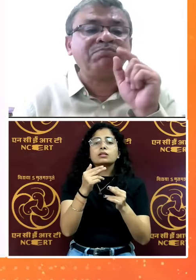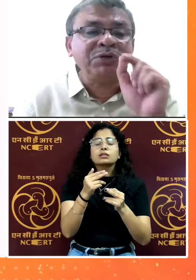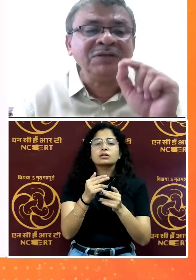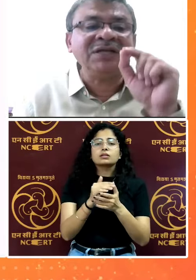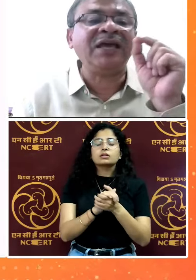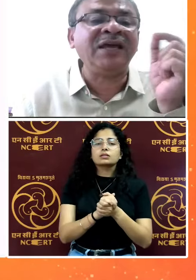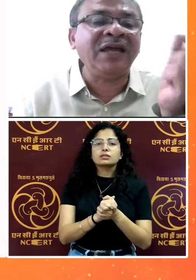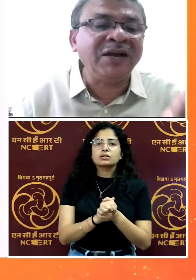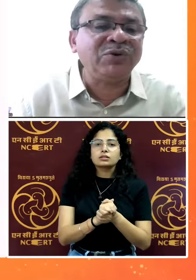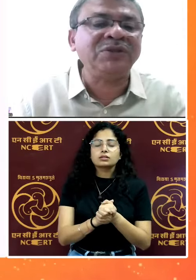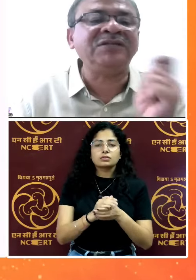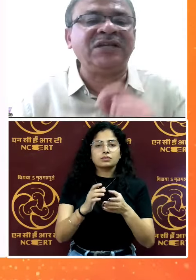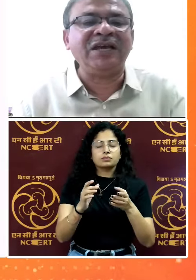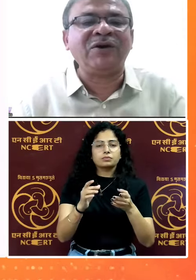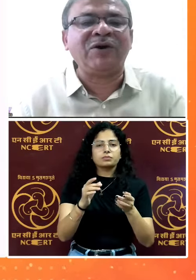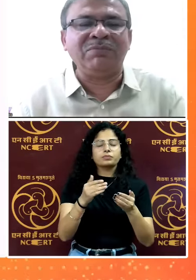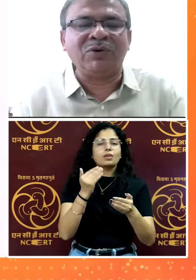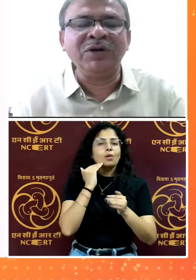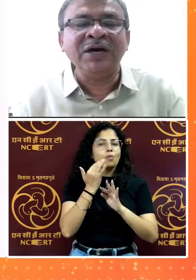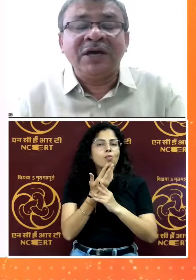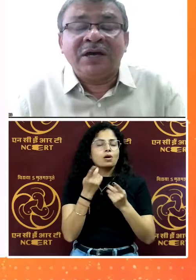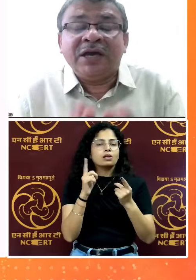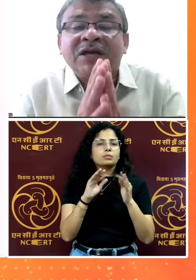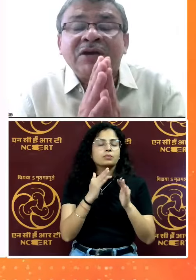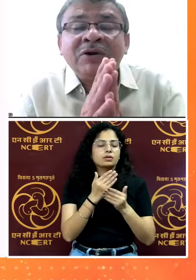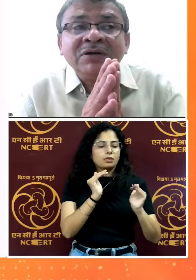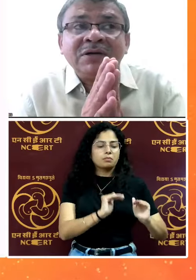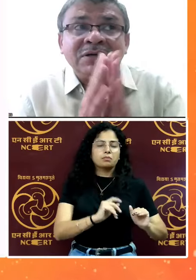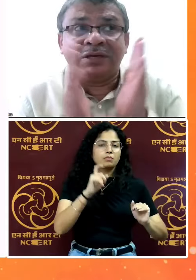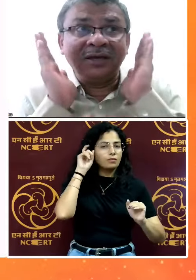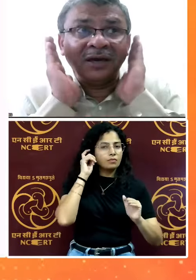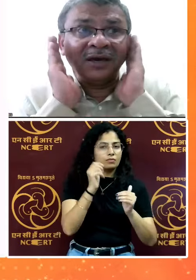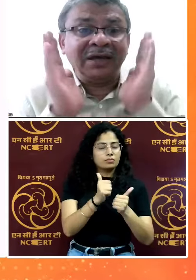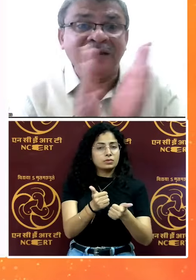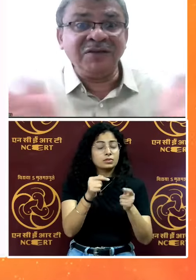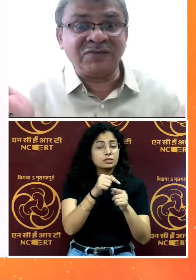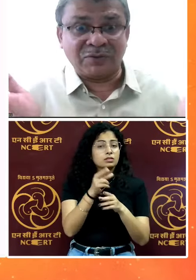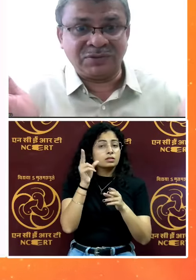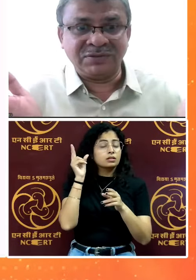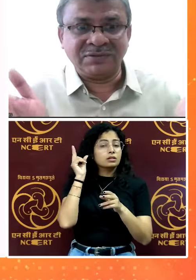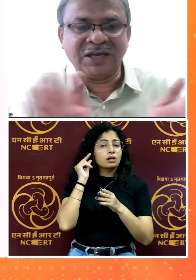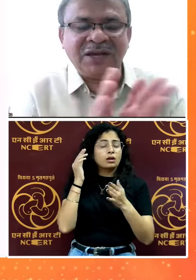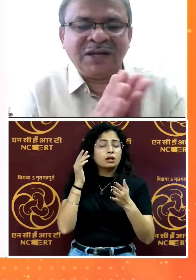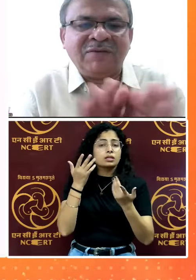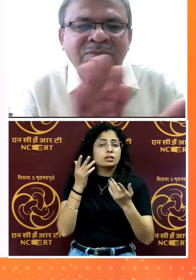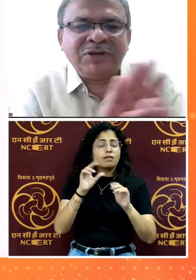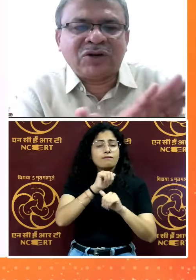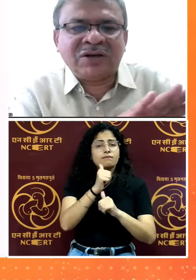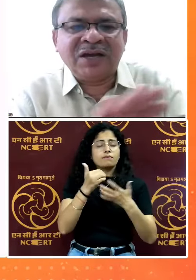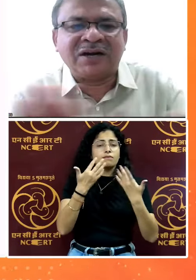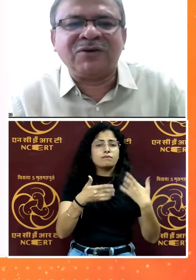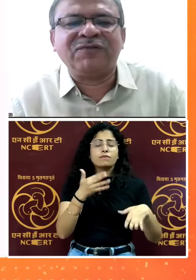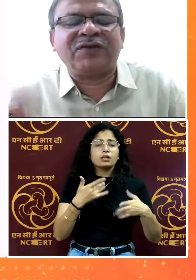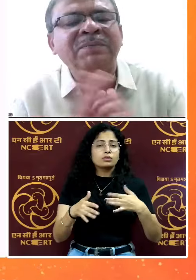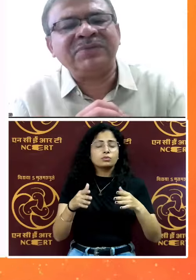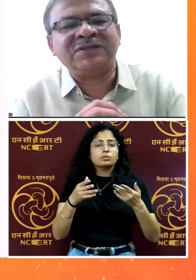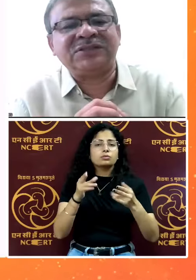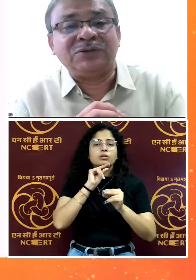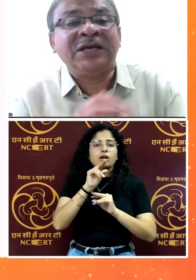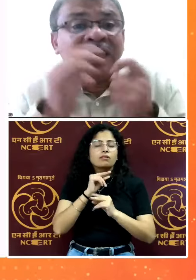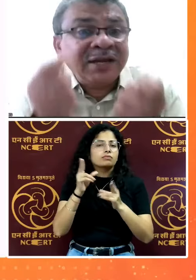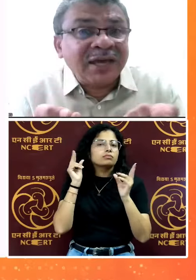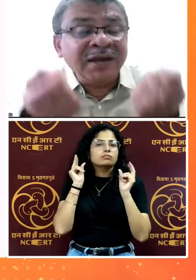we put the hearing aid to the telecoil mode, it cannot hear any sound. The hearing aid will be totally cut off from